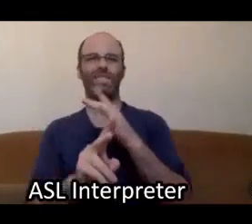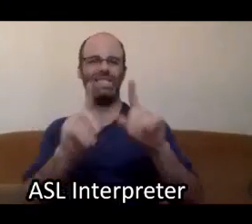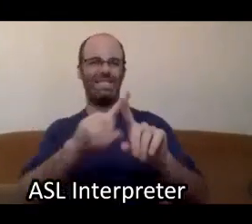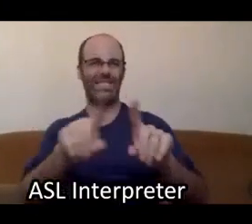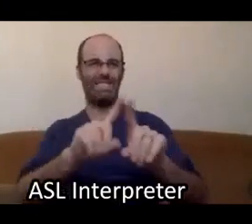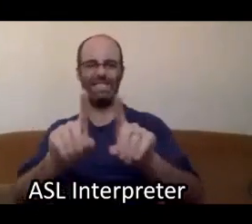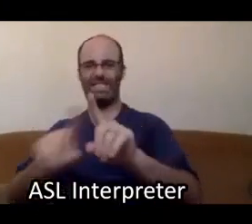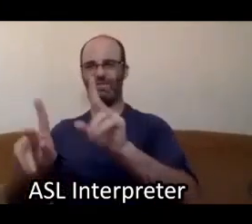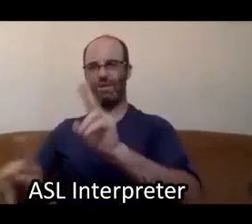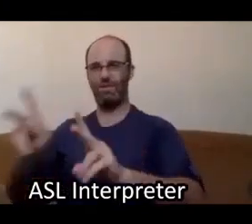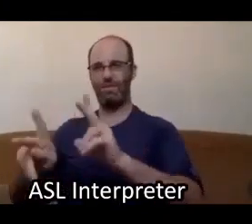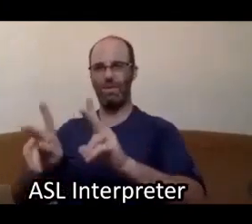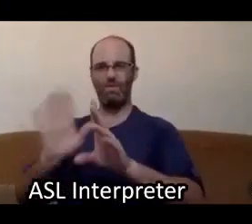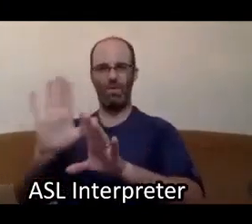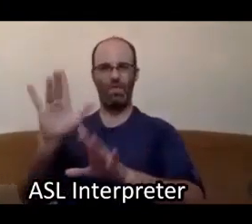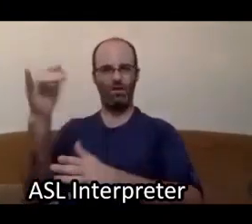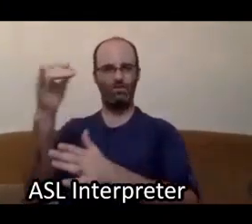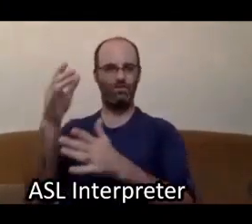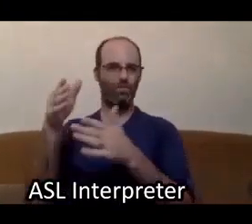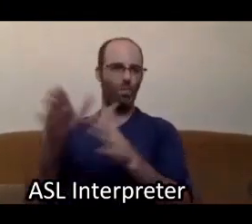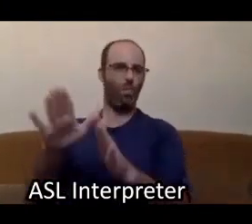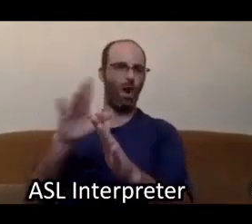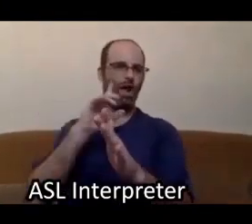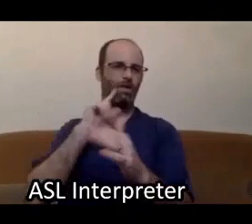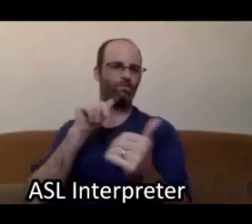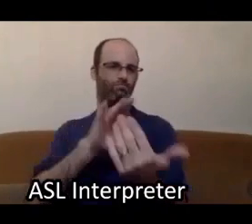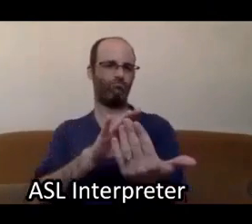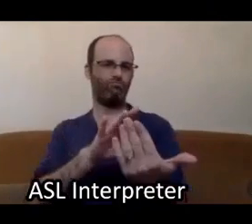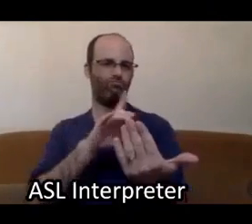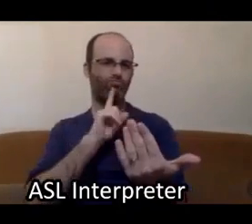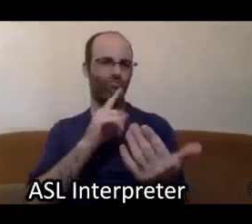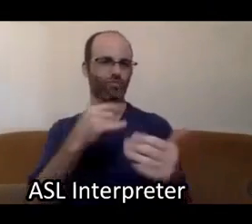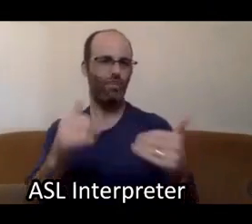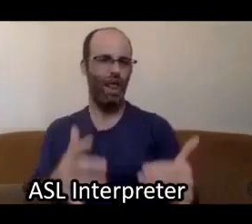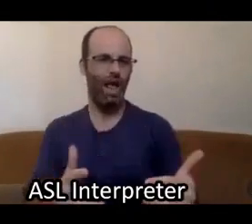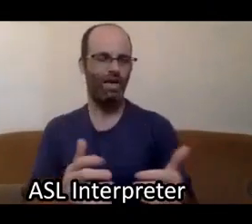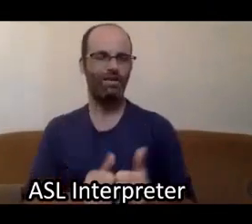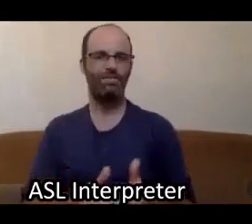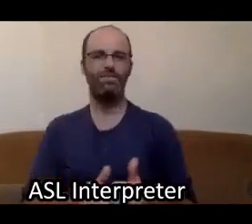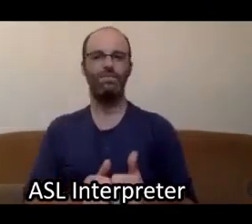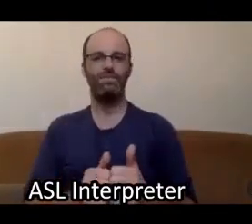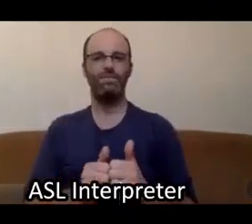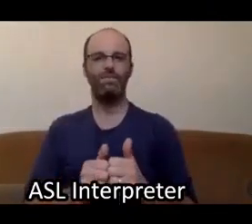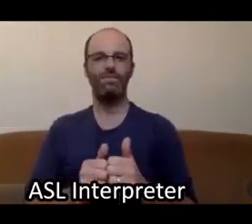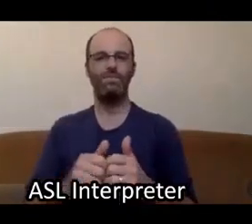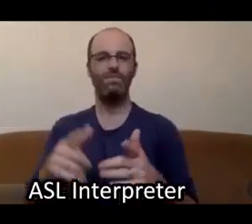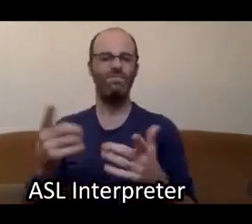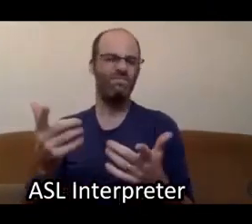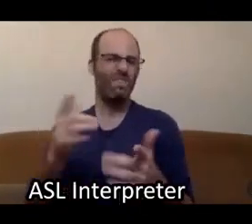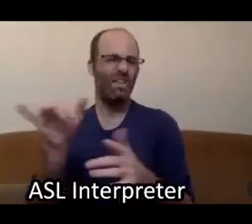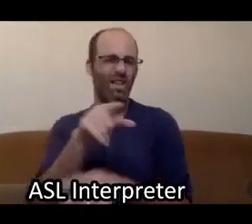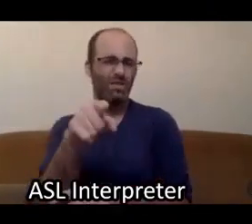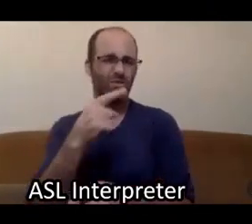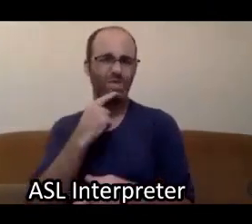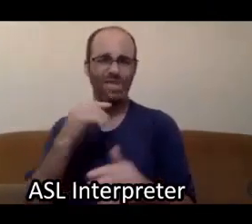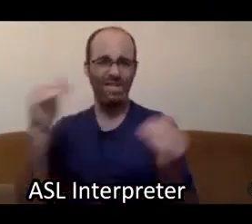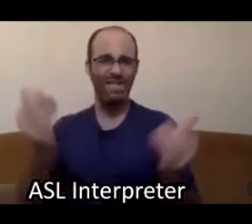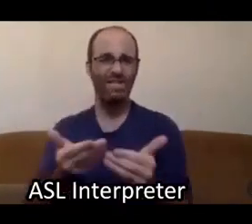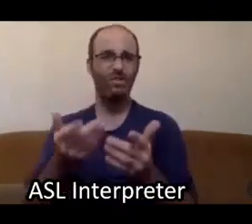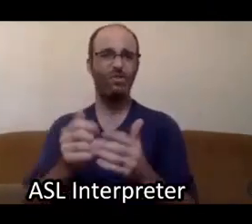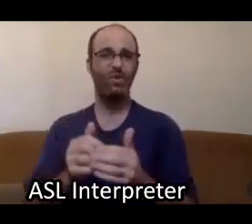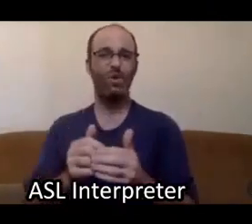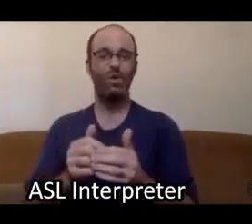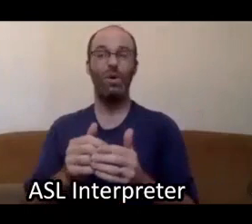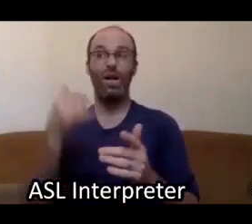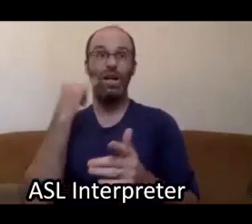allow, like you said in the introduction, as many people to find if they like this kind of